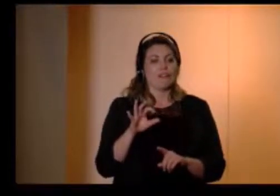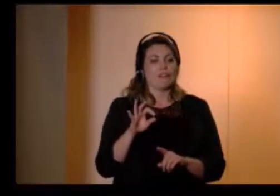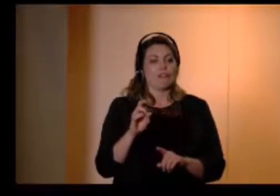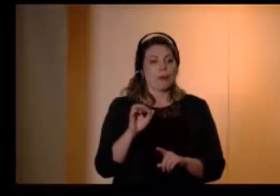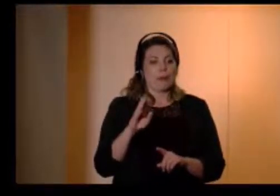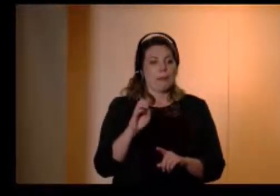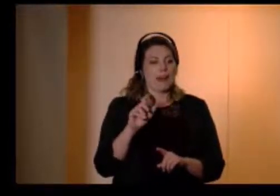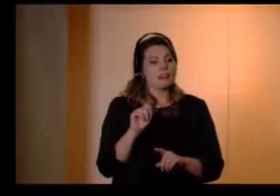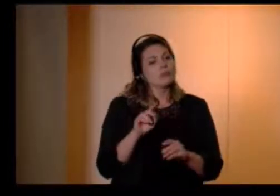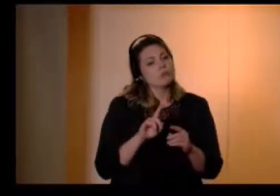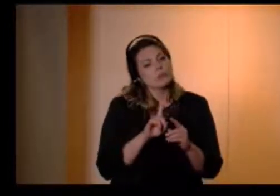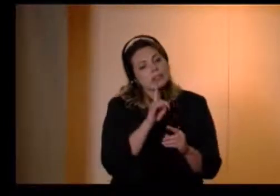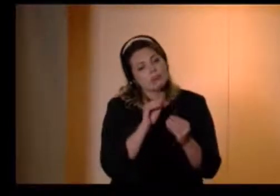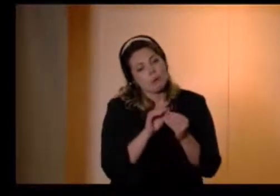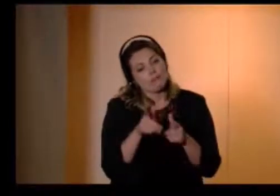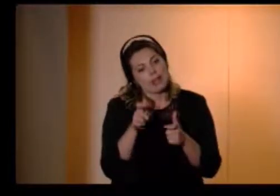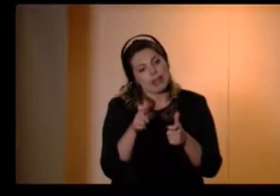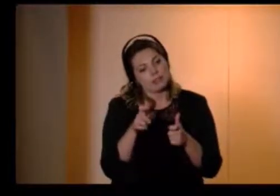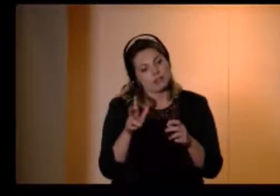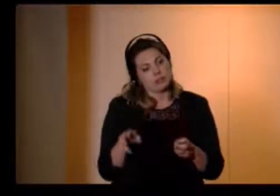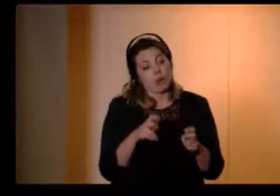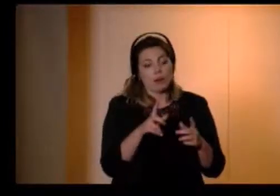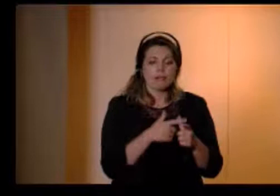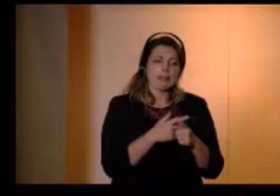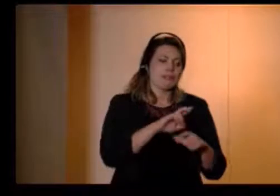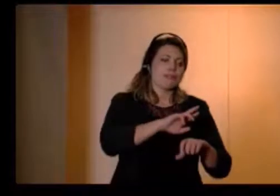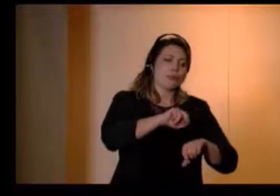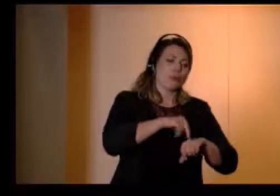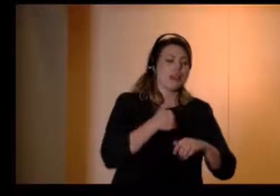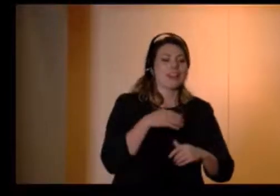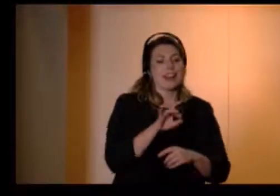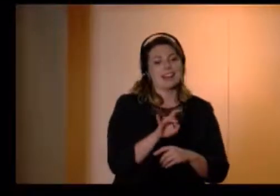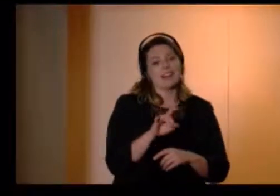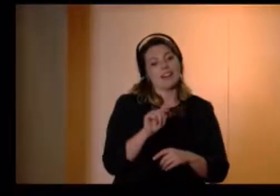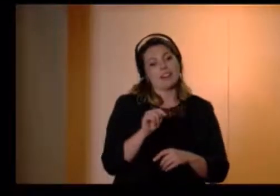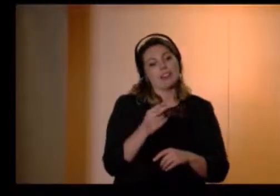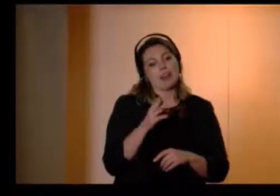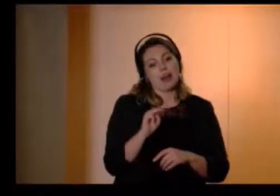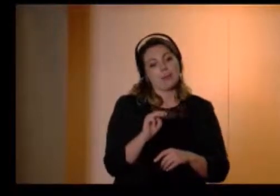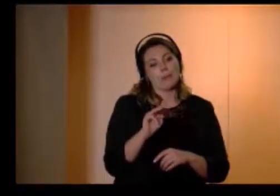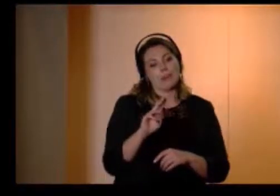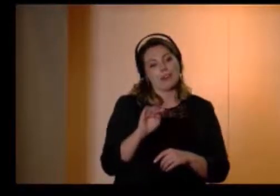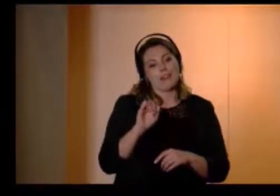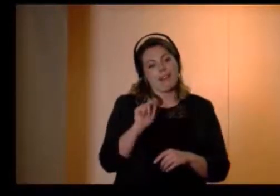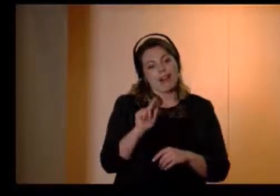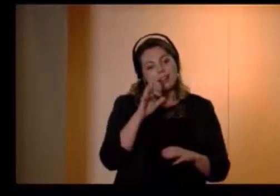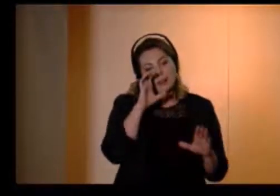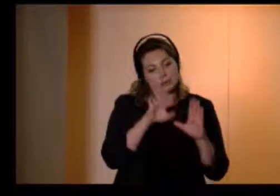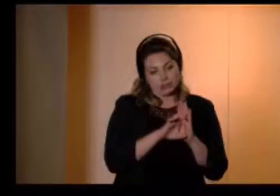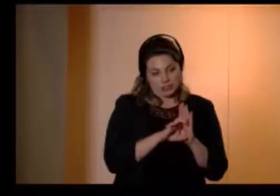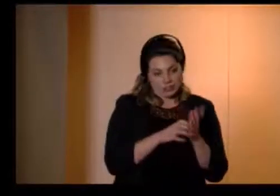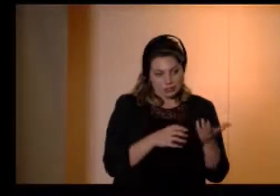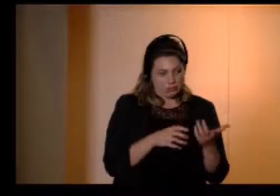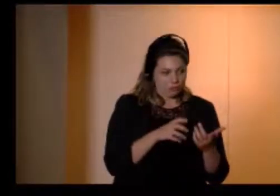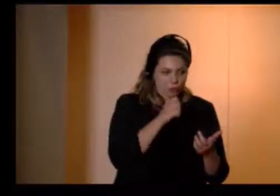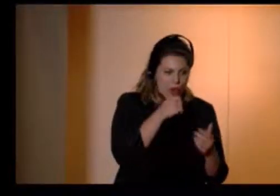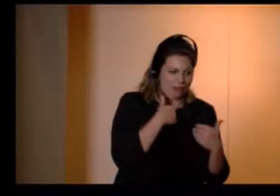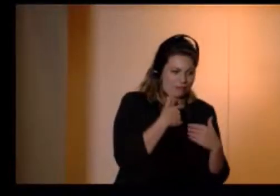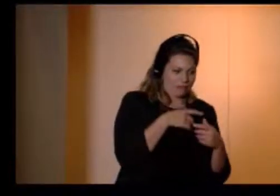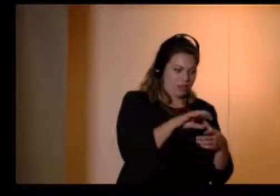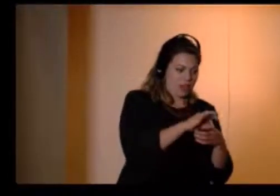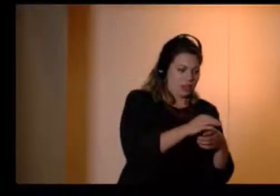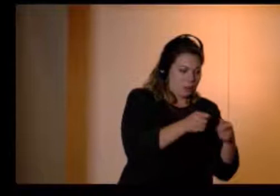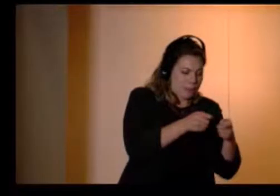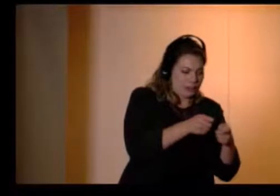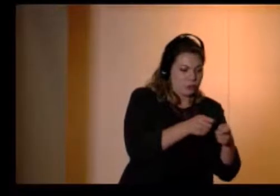and progressive loading. And then, of course, there's 8 thumbnail images. So rather than a content management system, we've actually